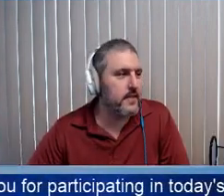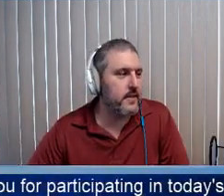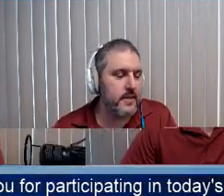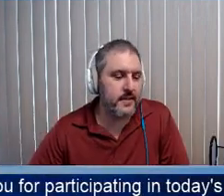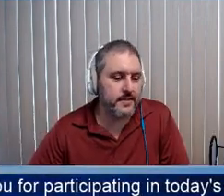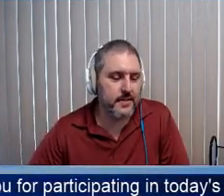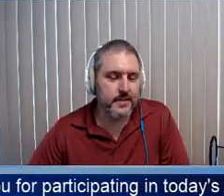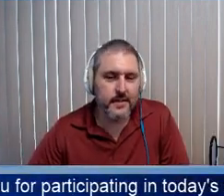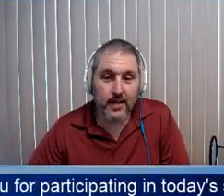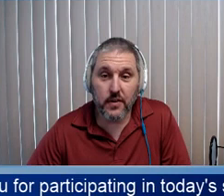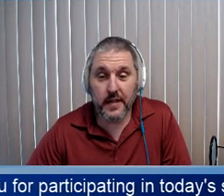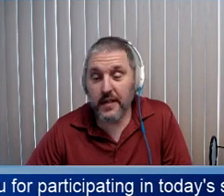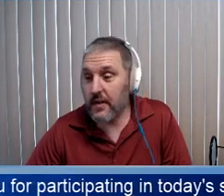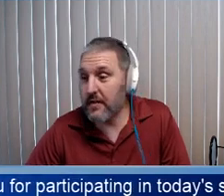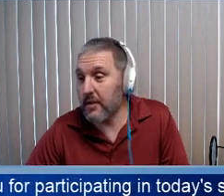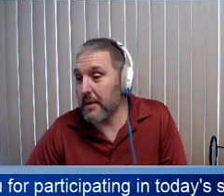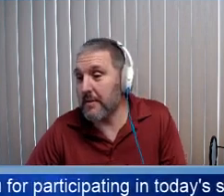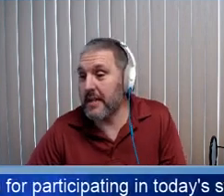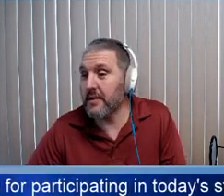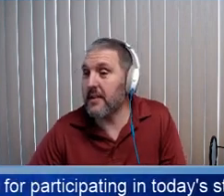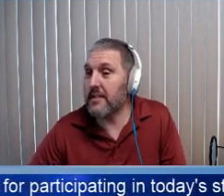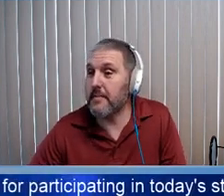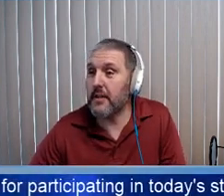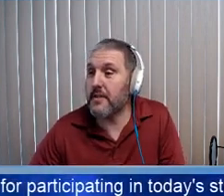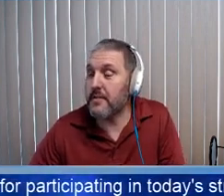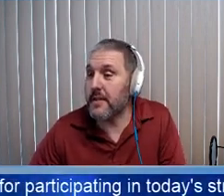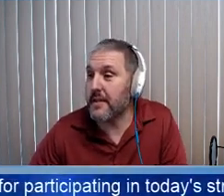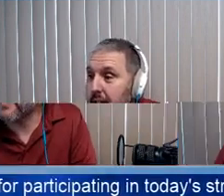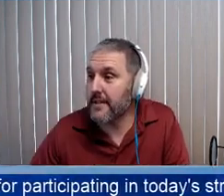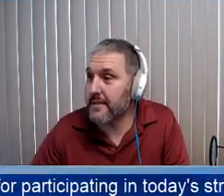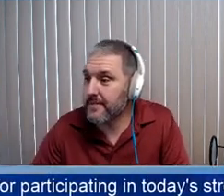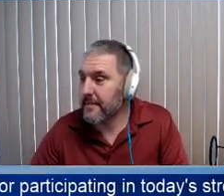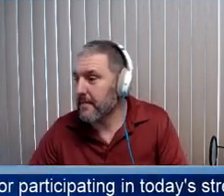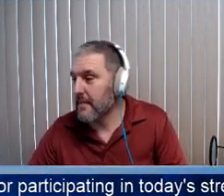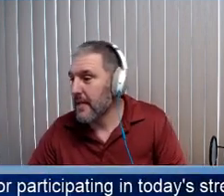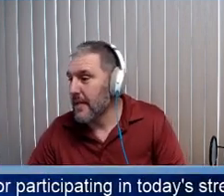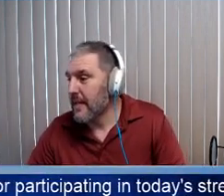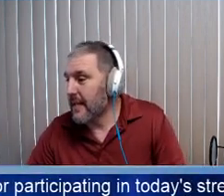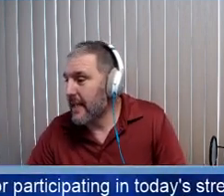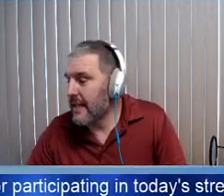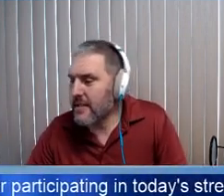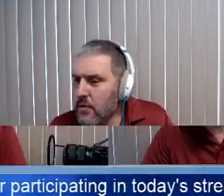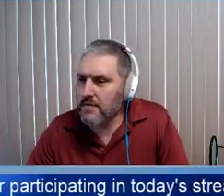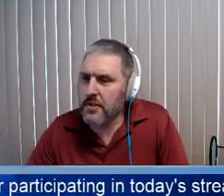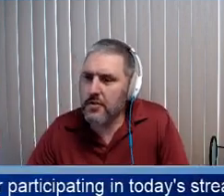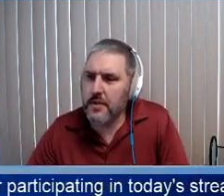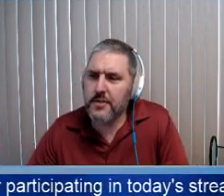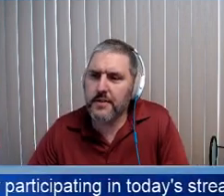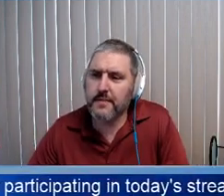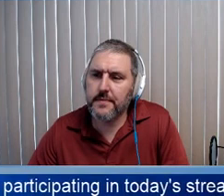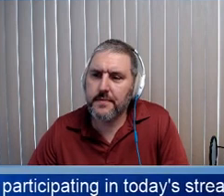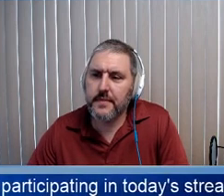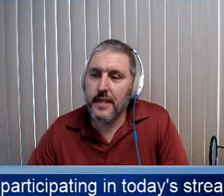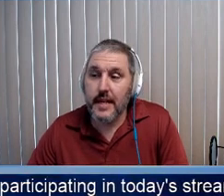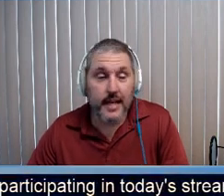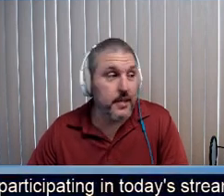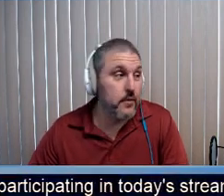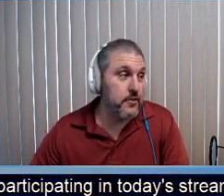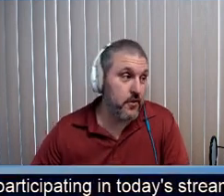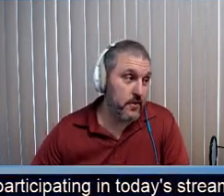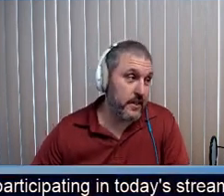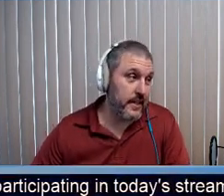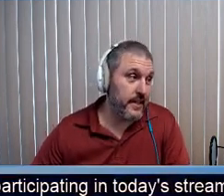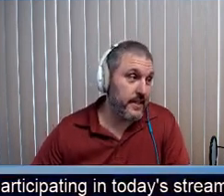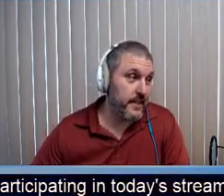they're going to listen to us. I don't know if they're even going to be able to hear us, to be honest with you, in that sort of situation. And